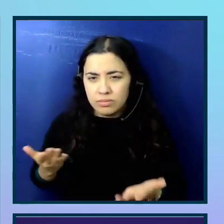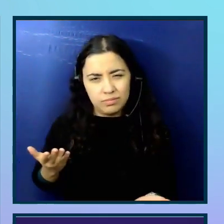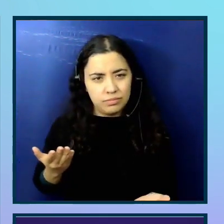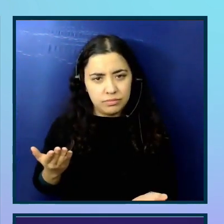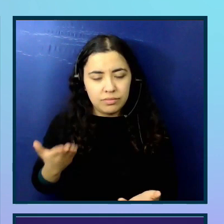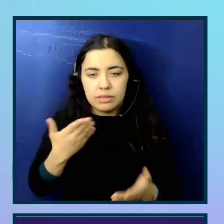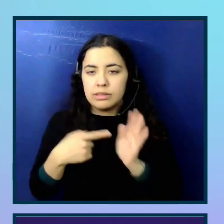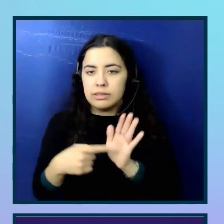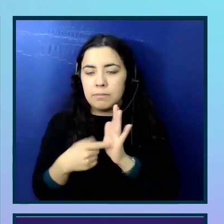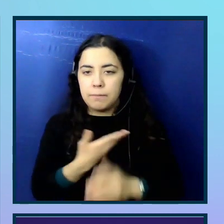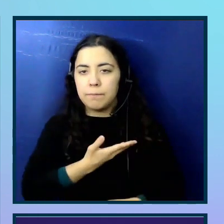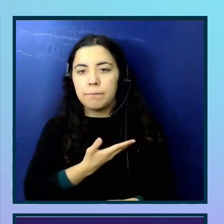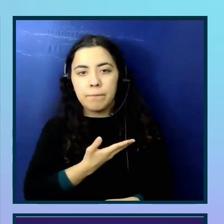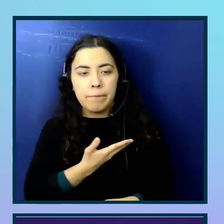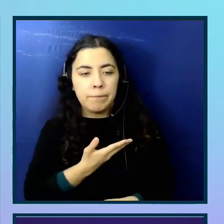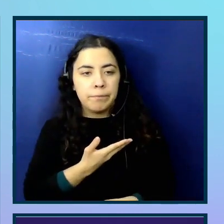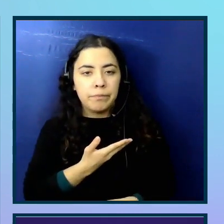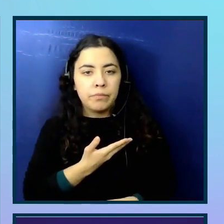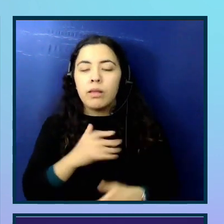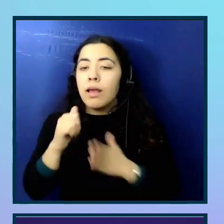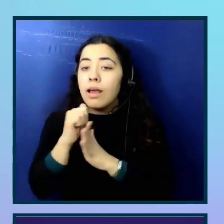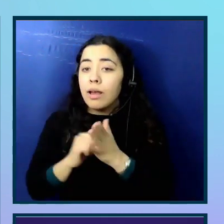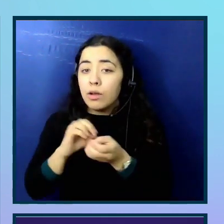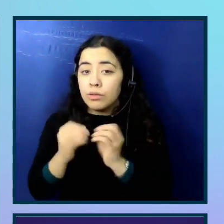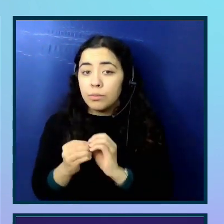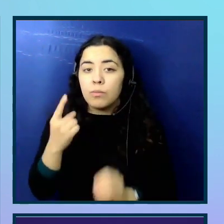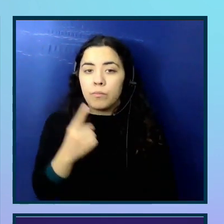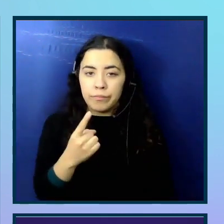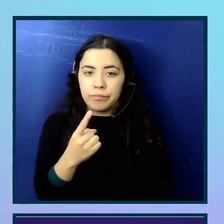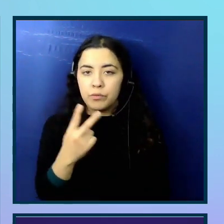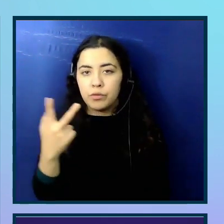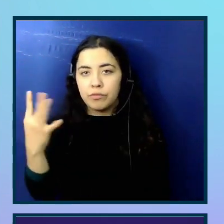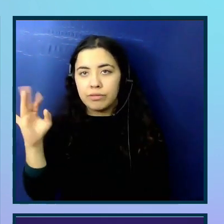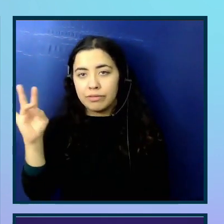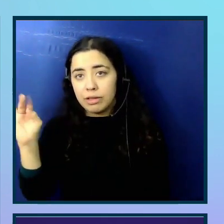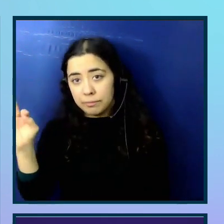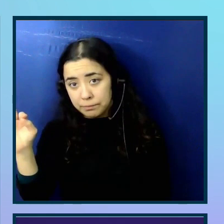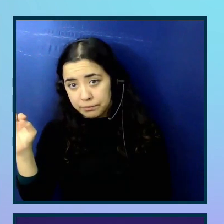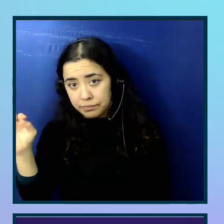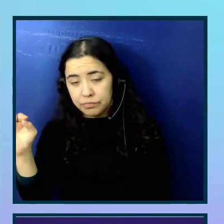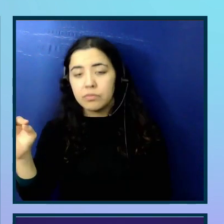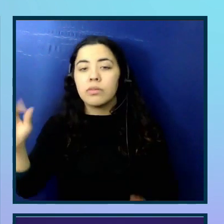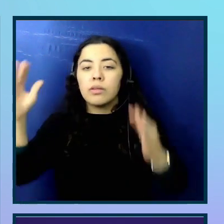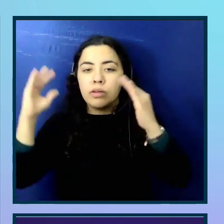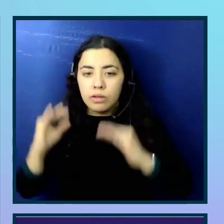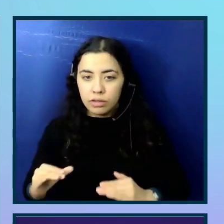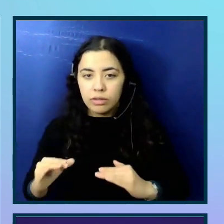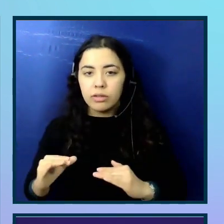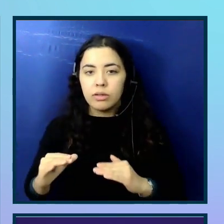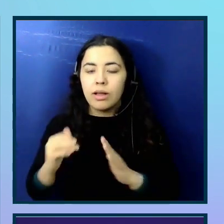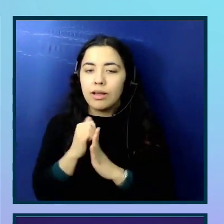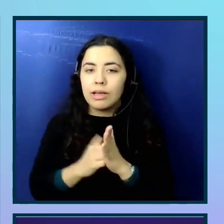right now I have on the screen, I have an account number. It has 1 through 9 typed into it. And below it says, enter